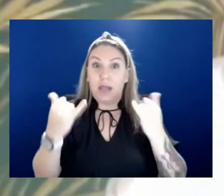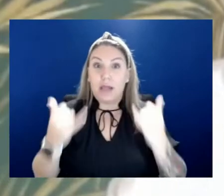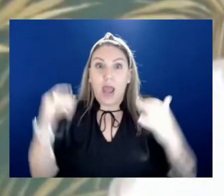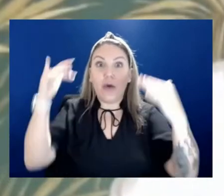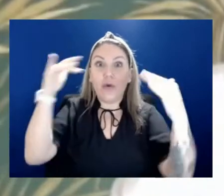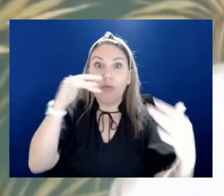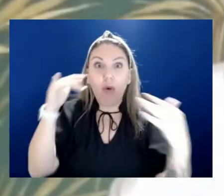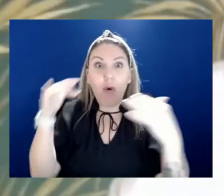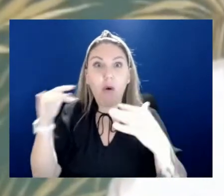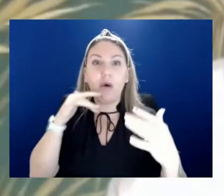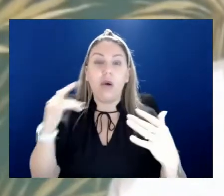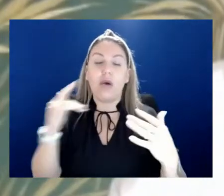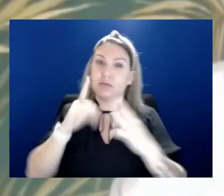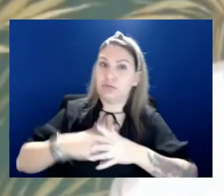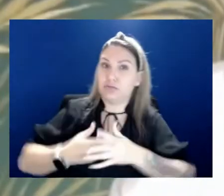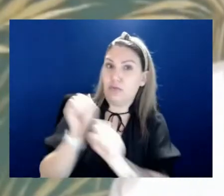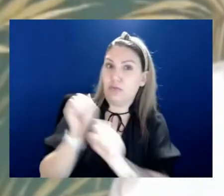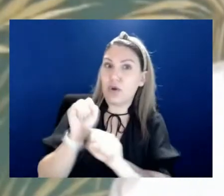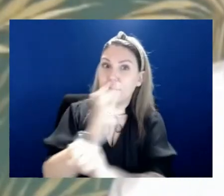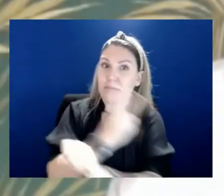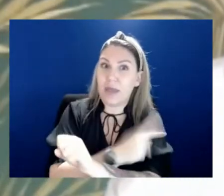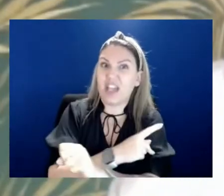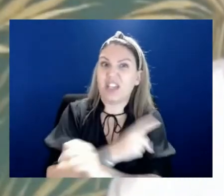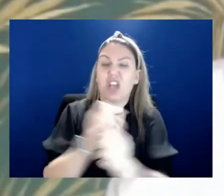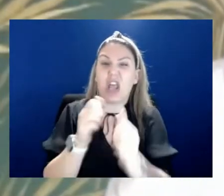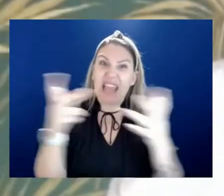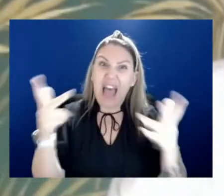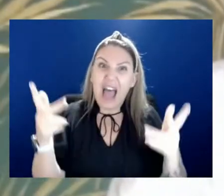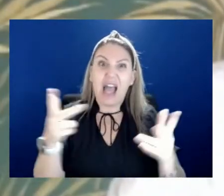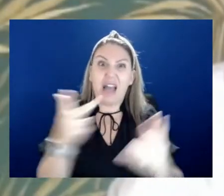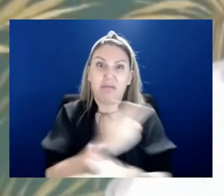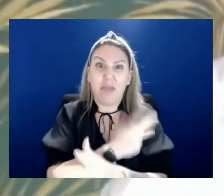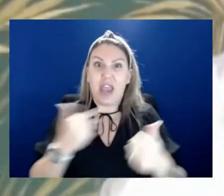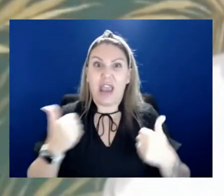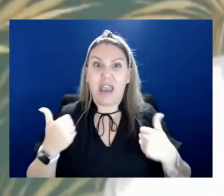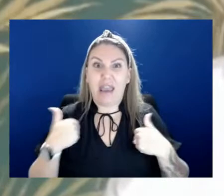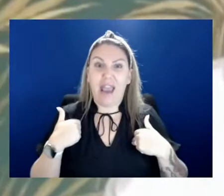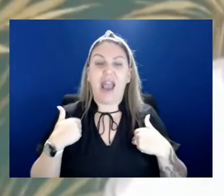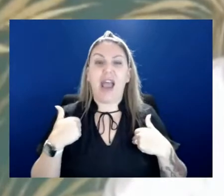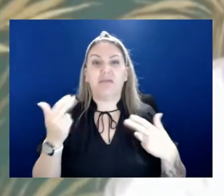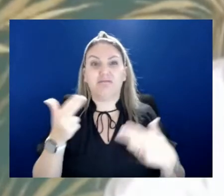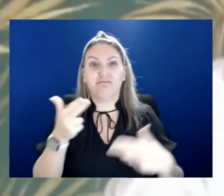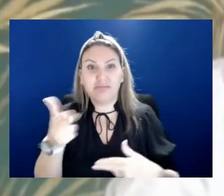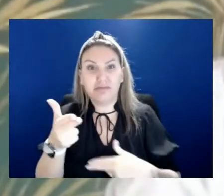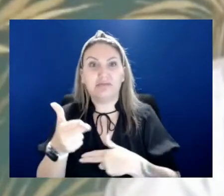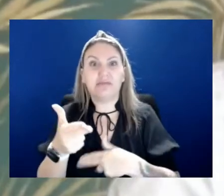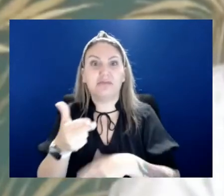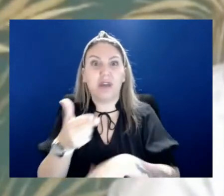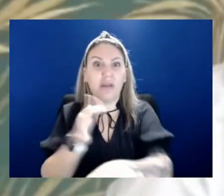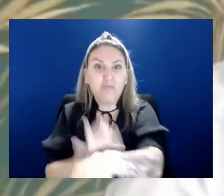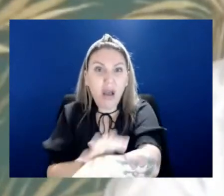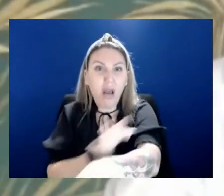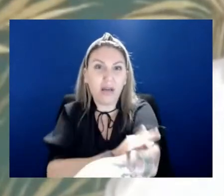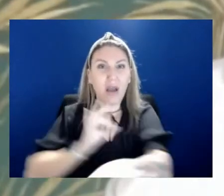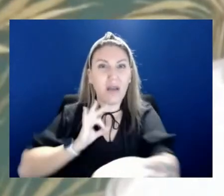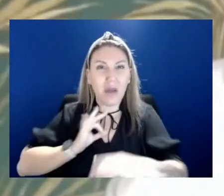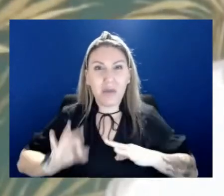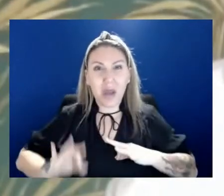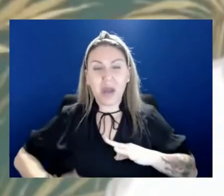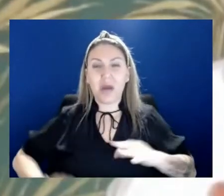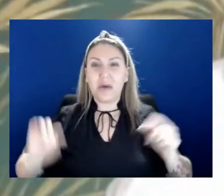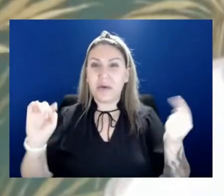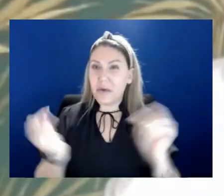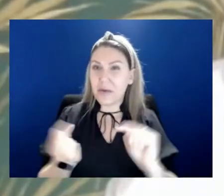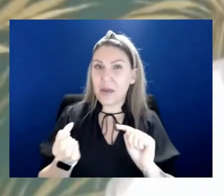this patient, and it's a lot of this patient. Thank you for our friend from the European country, from the